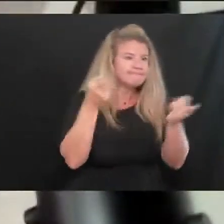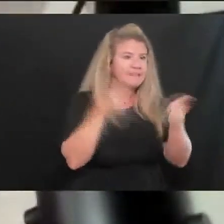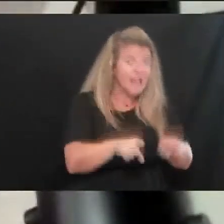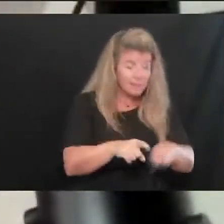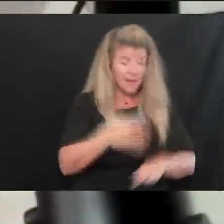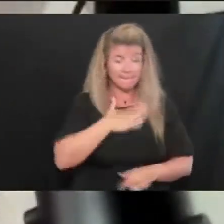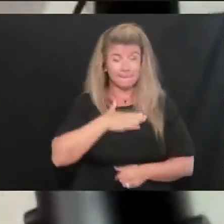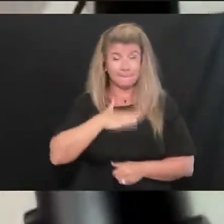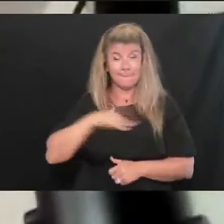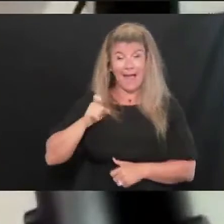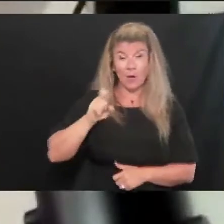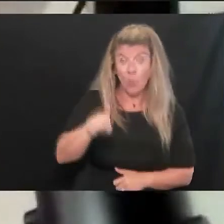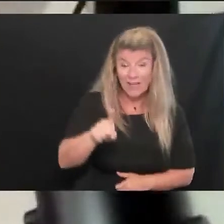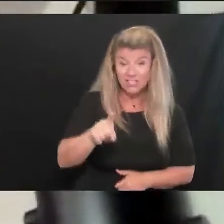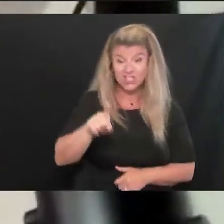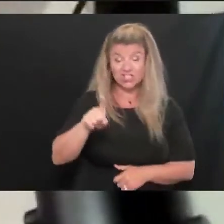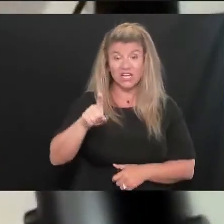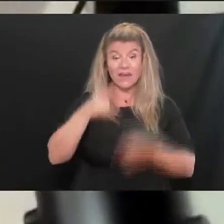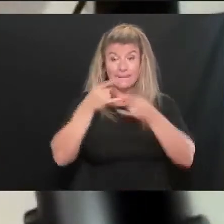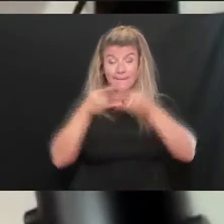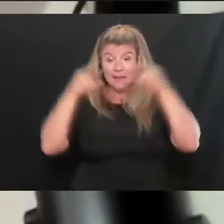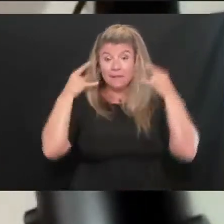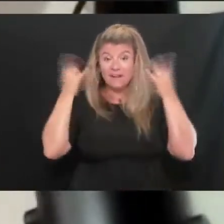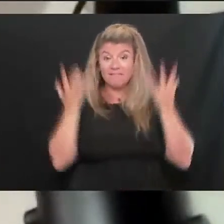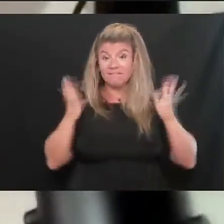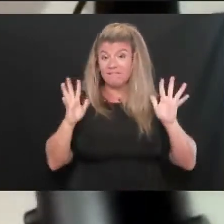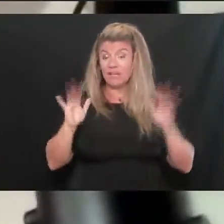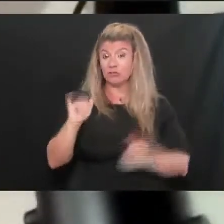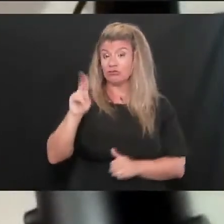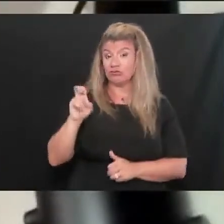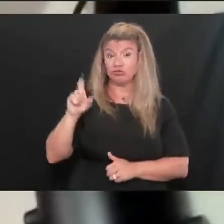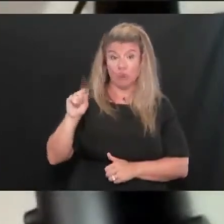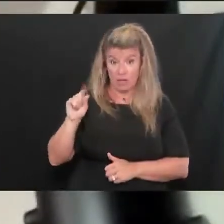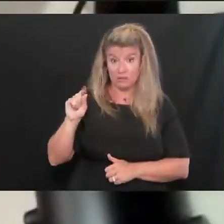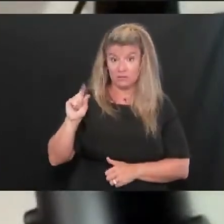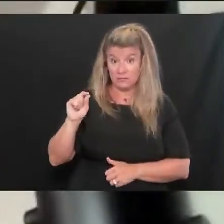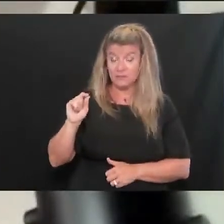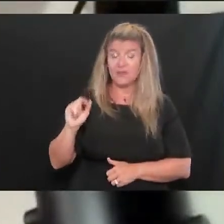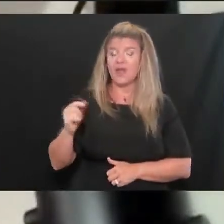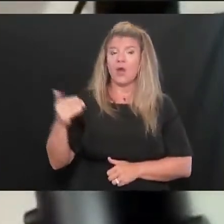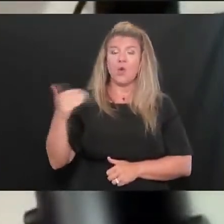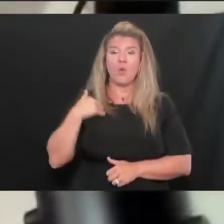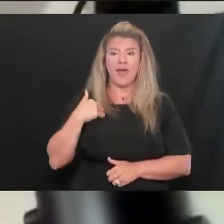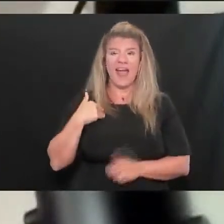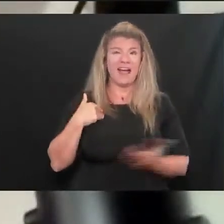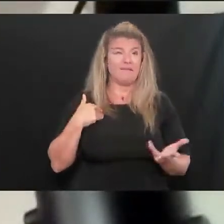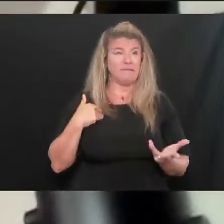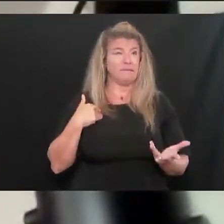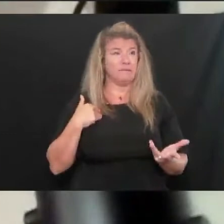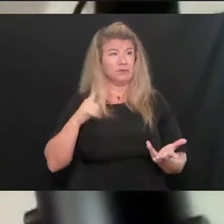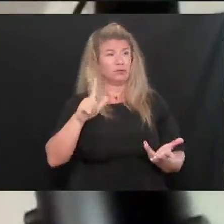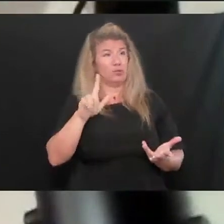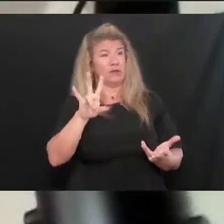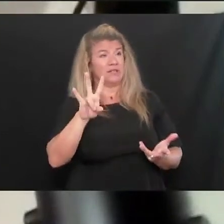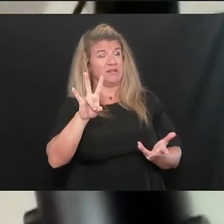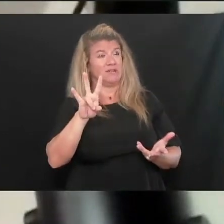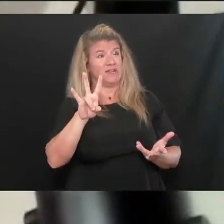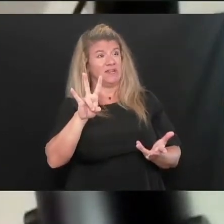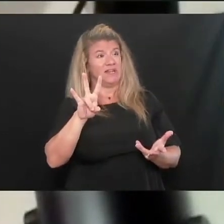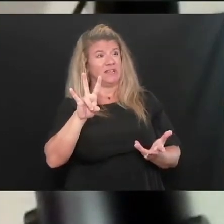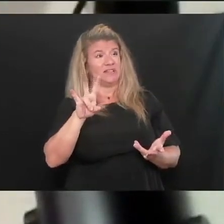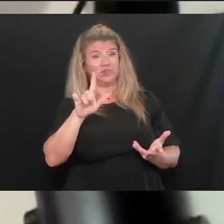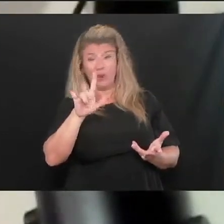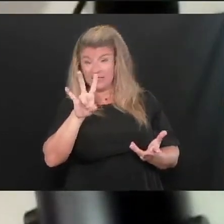My question is this: mask mandates going away June 20th. We've got, 27, nearly 27